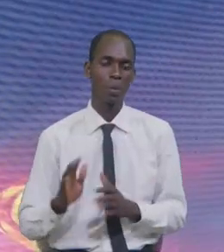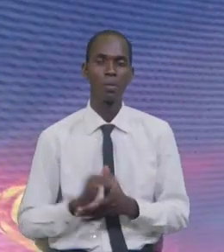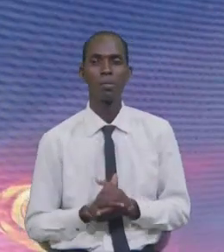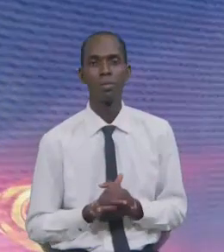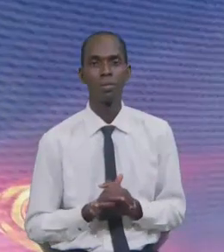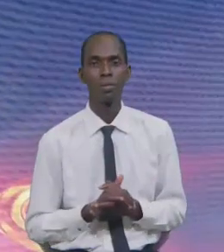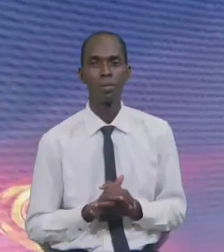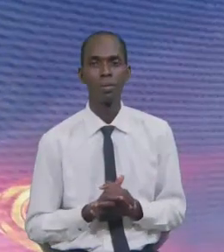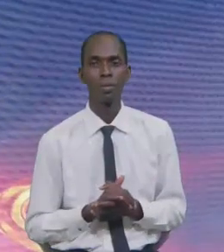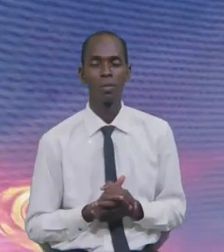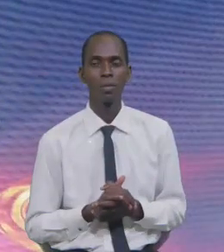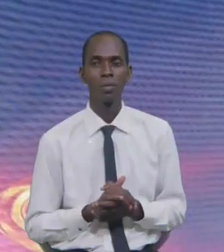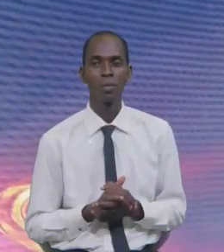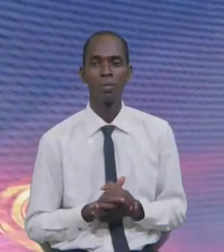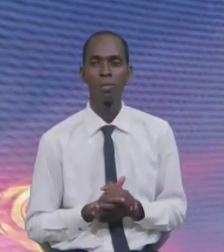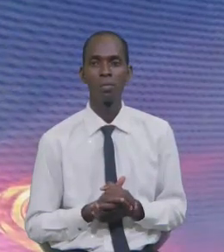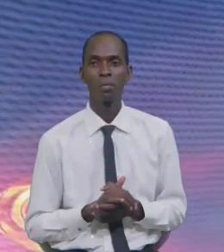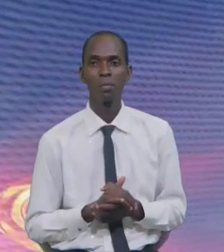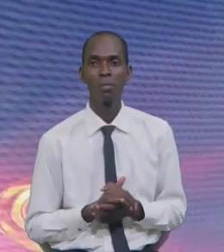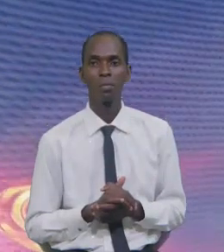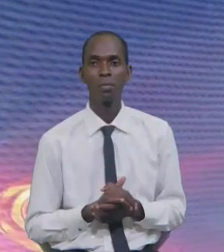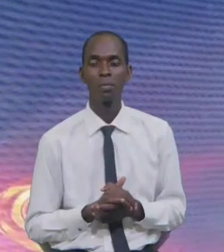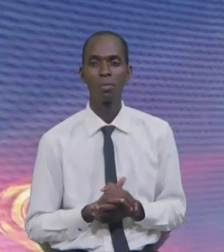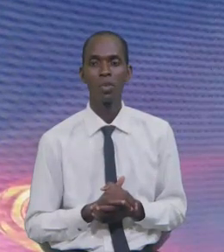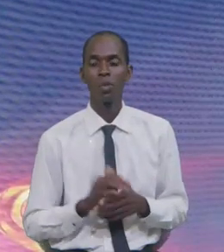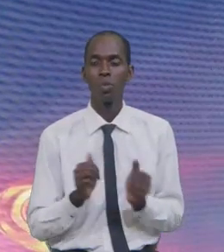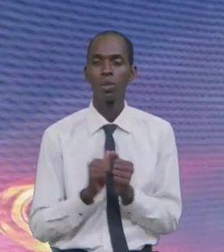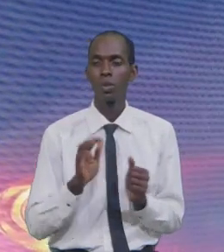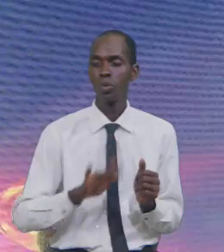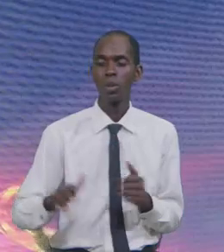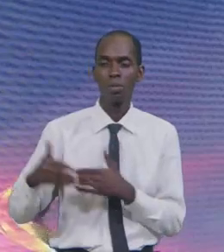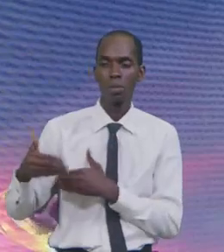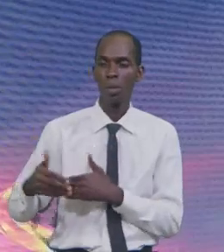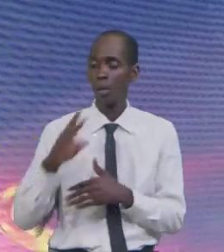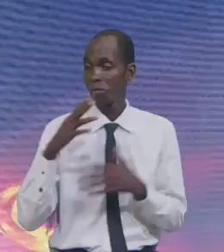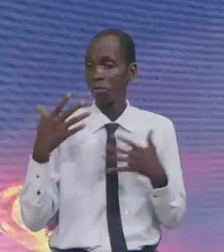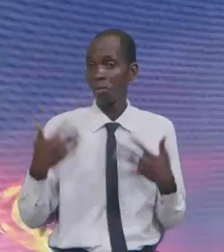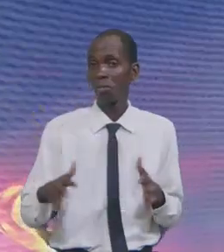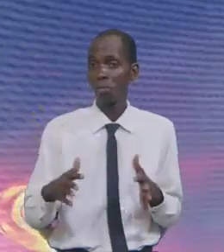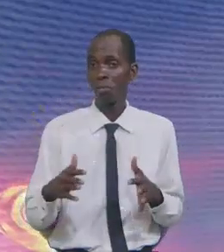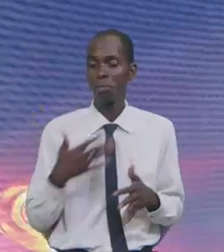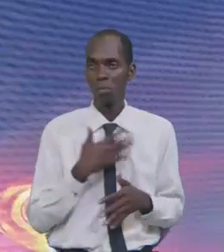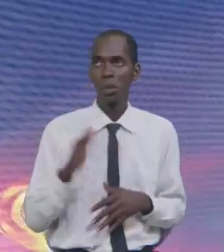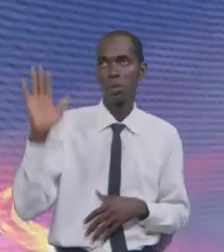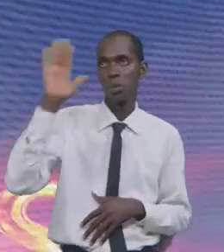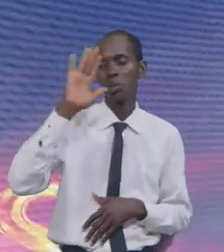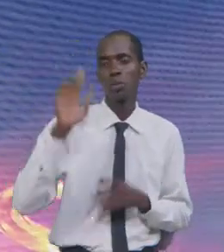Our children leader, how far? Are we through? Wave to me if you are through there.